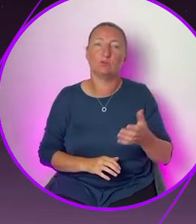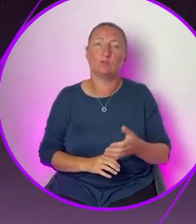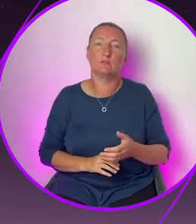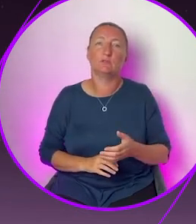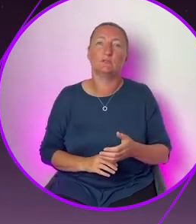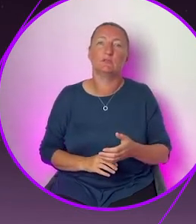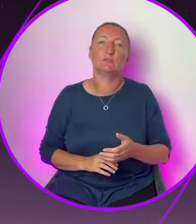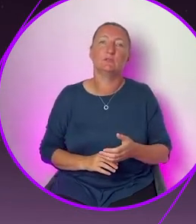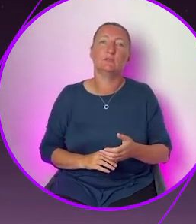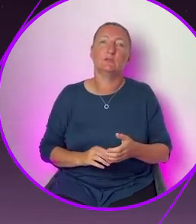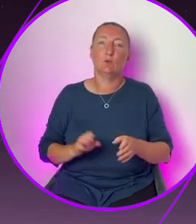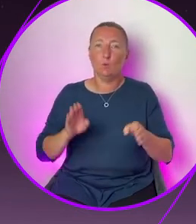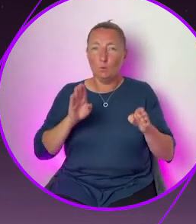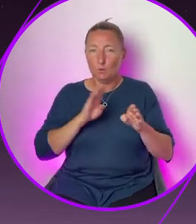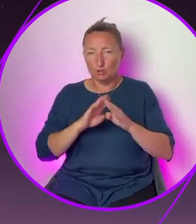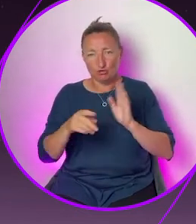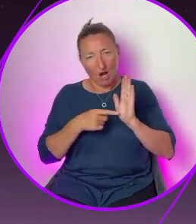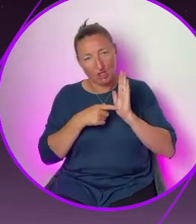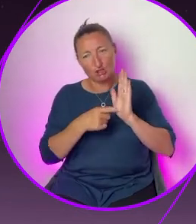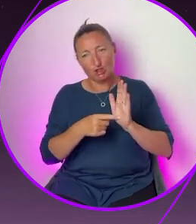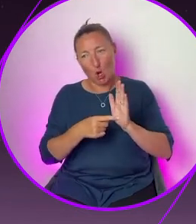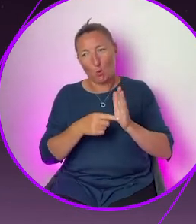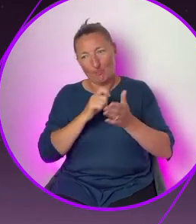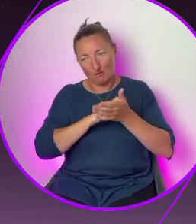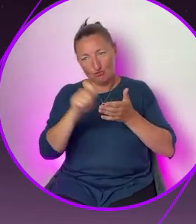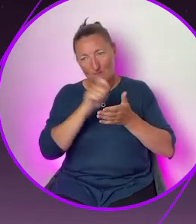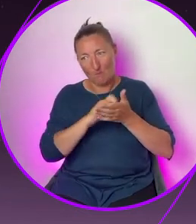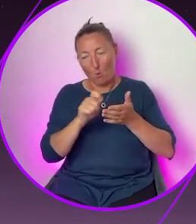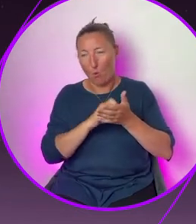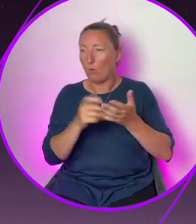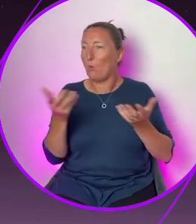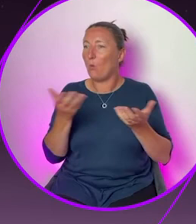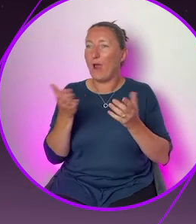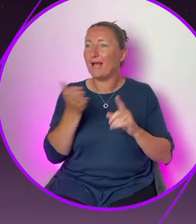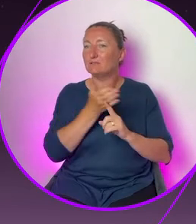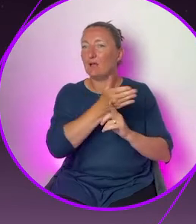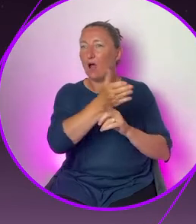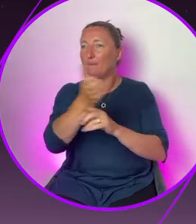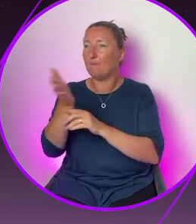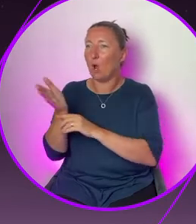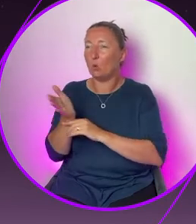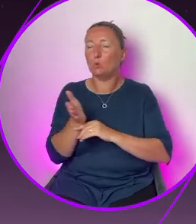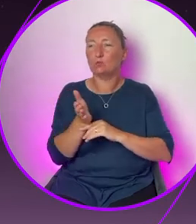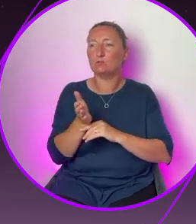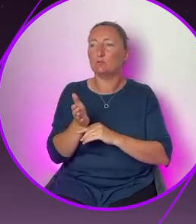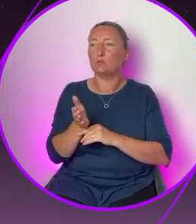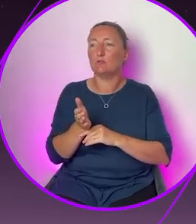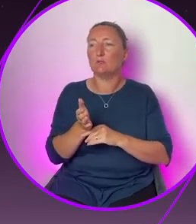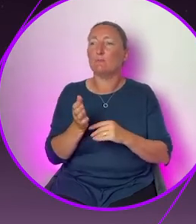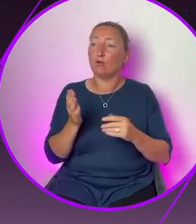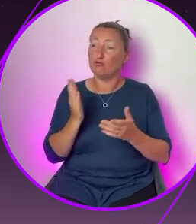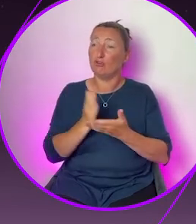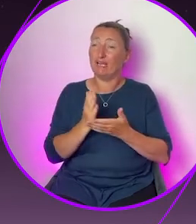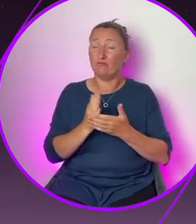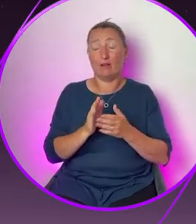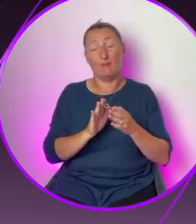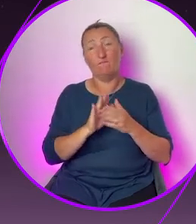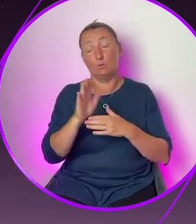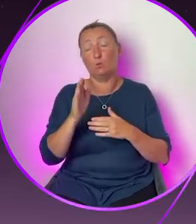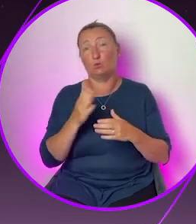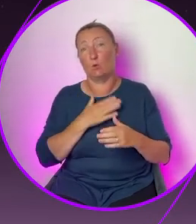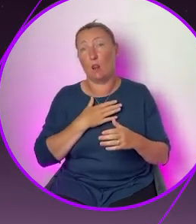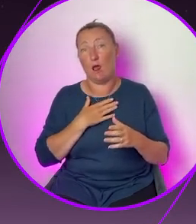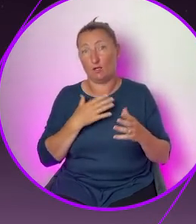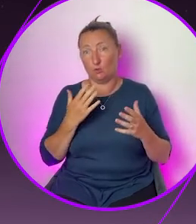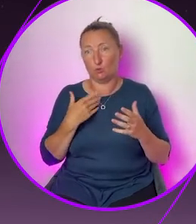some of them, and, you know, I think it'd definitely be useful at some point to sort of collate all of those resources together to share,